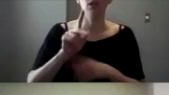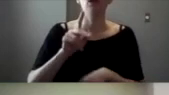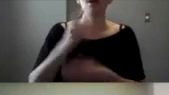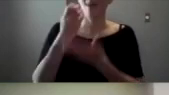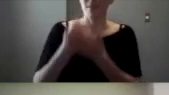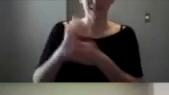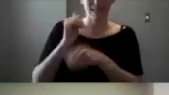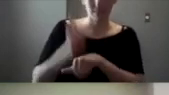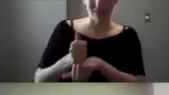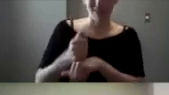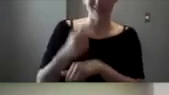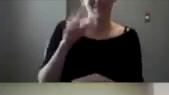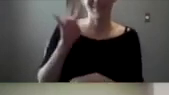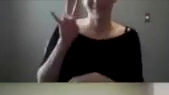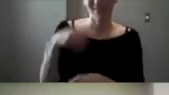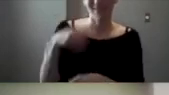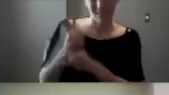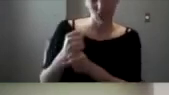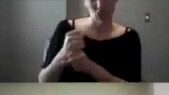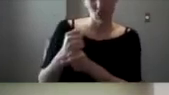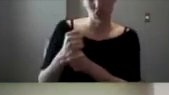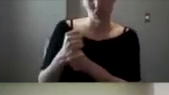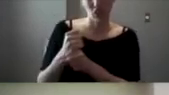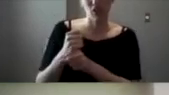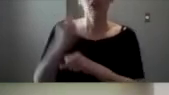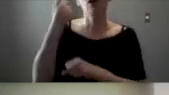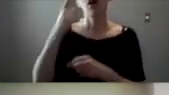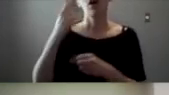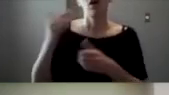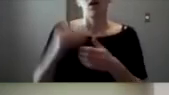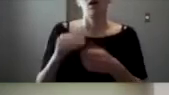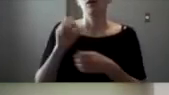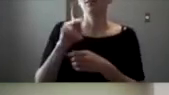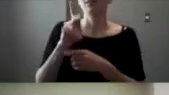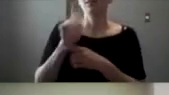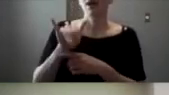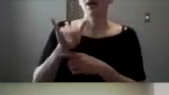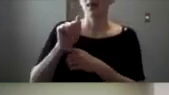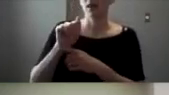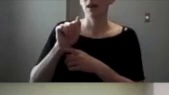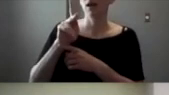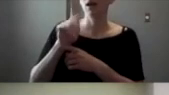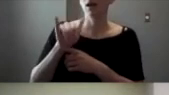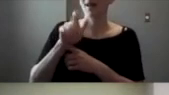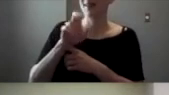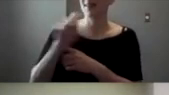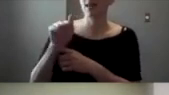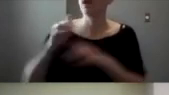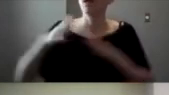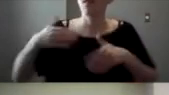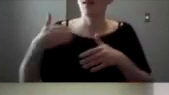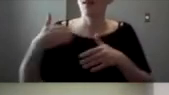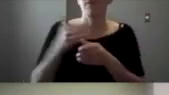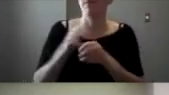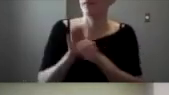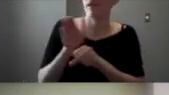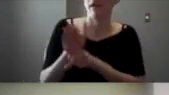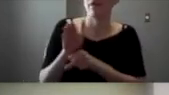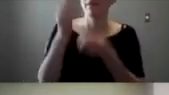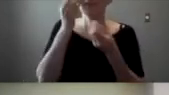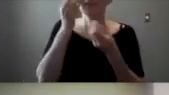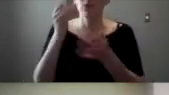enough information yet on Skyla or Kylena to recommend extension beyond their